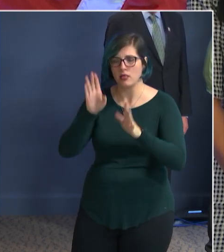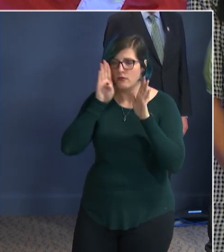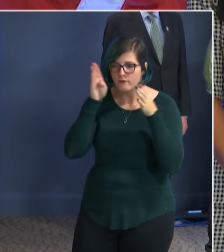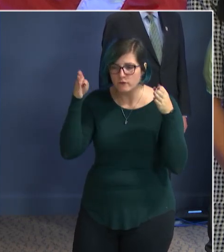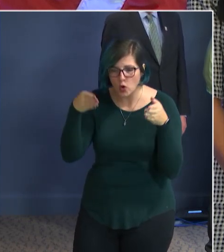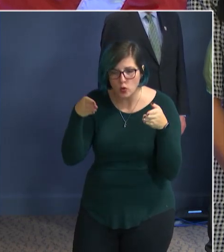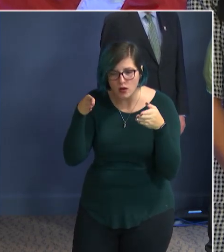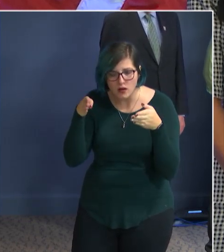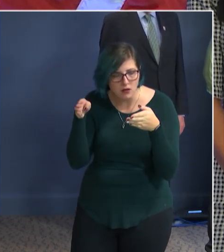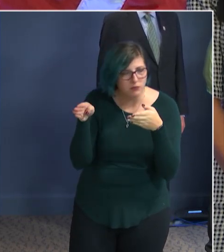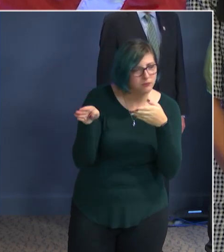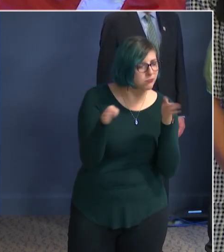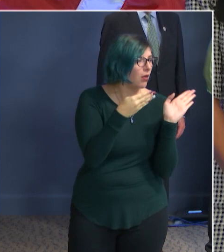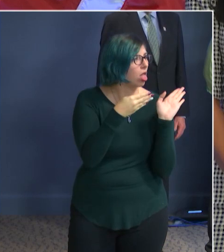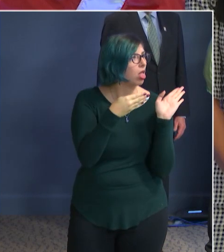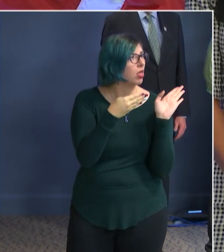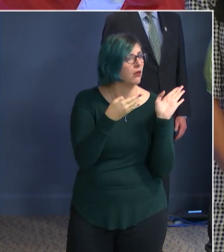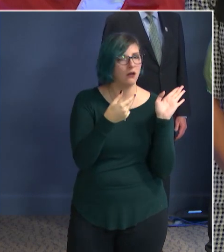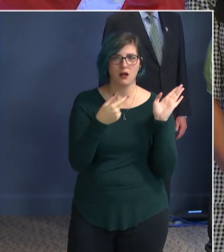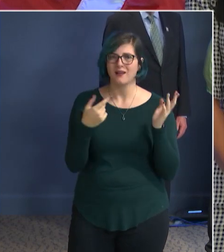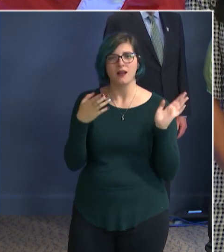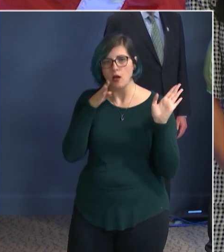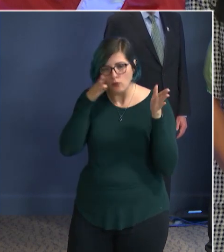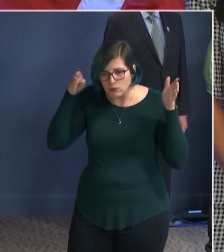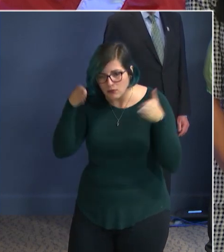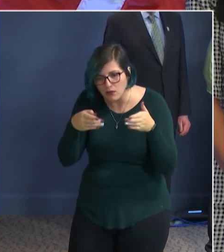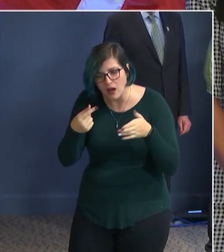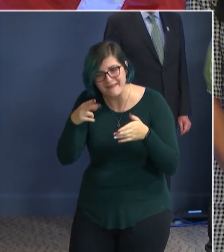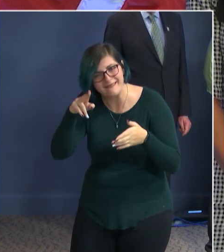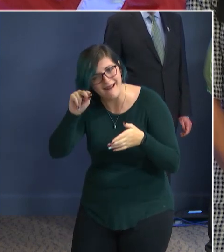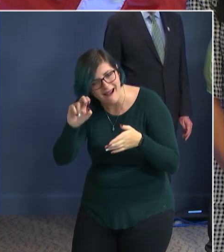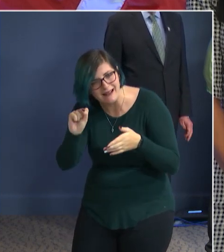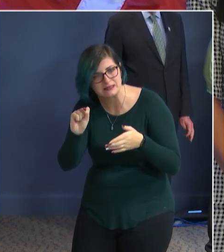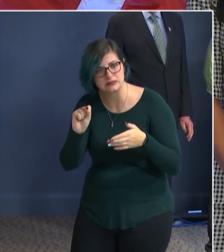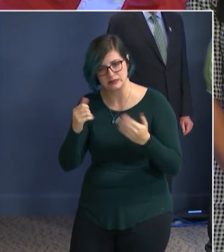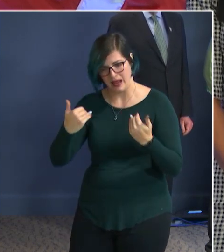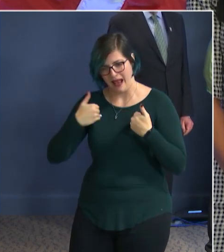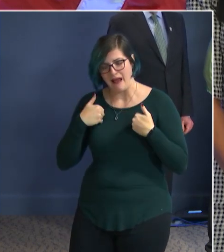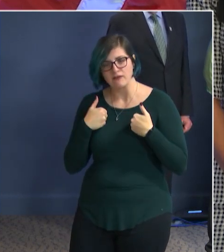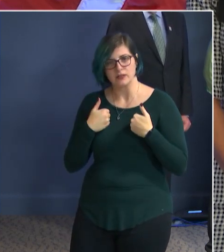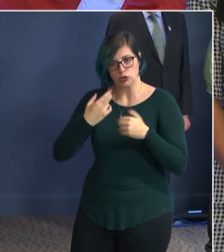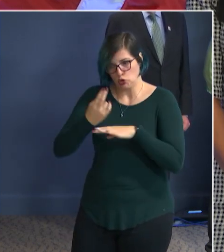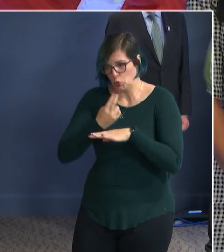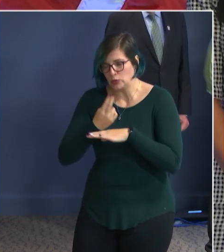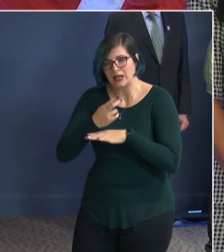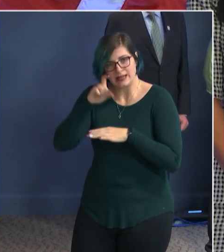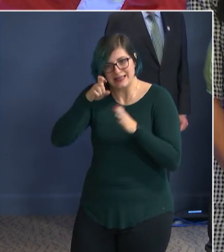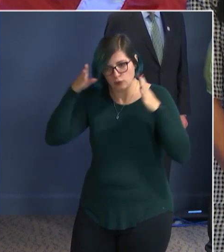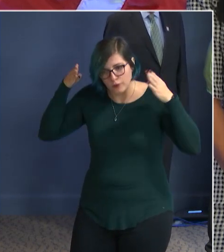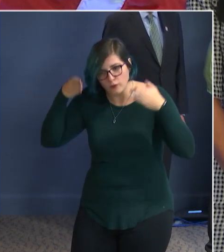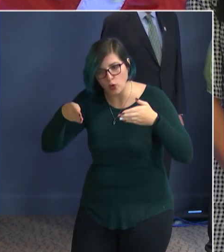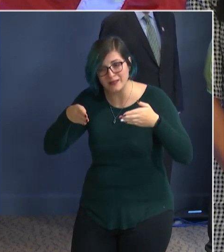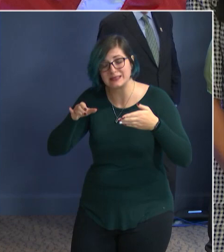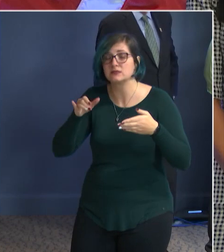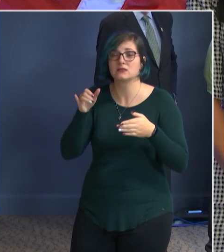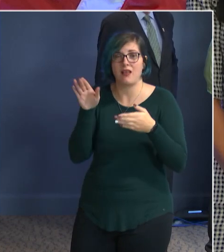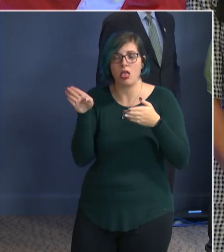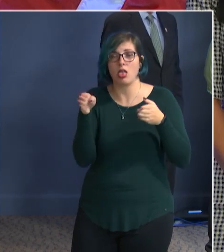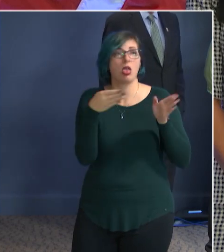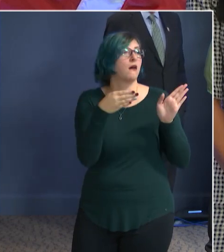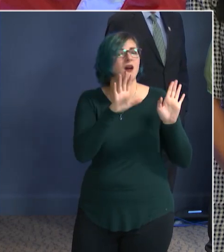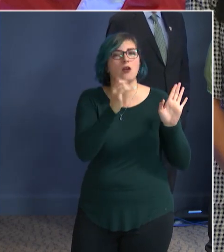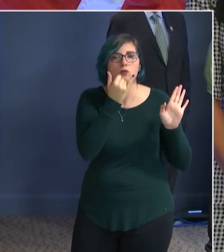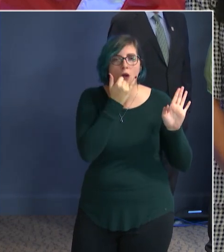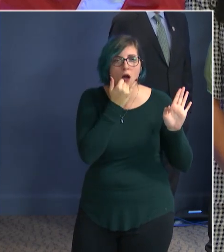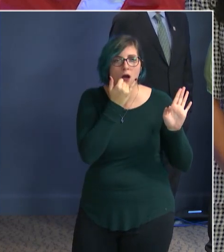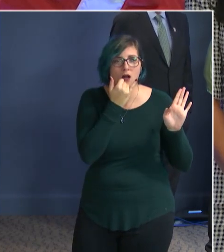of using guns or possessing guns. I think is the wrong way to go.